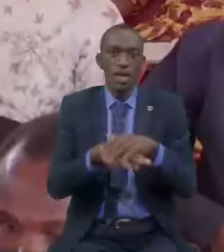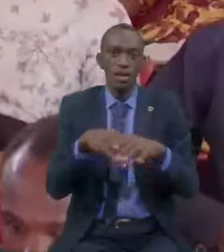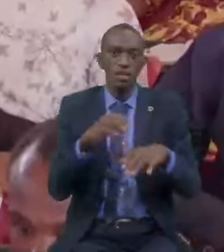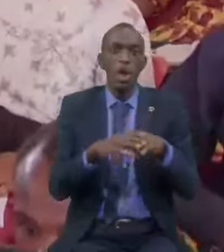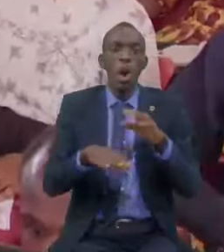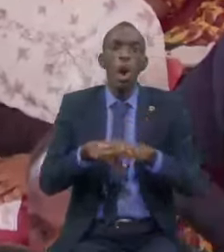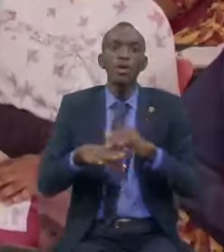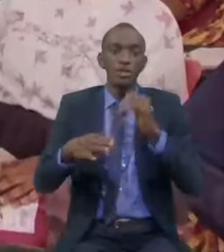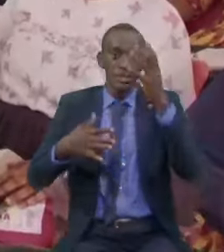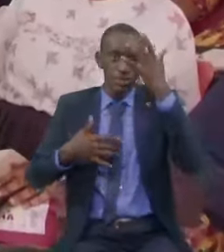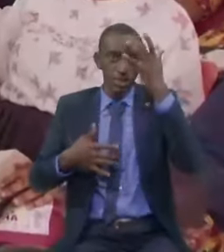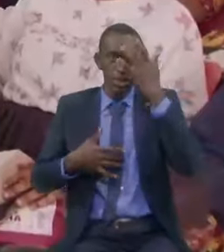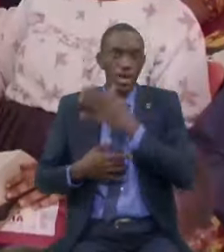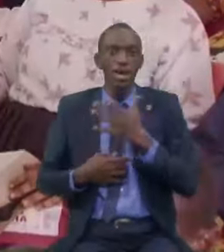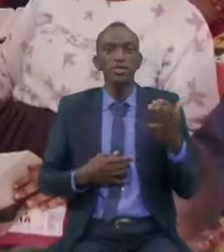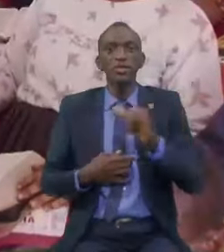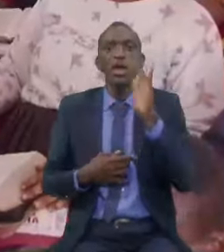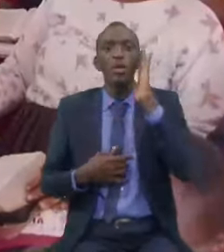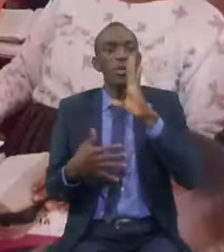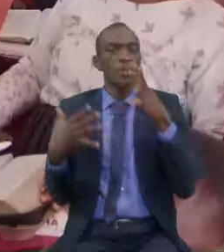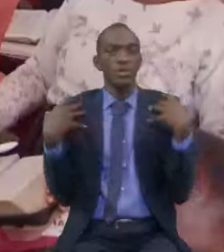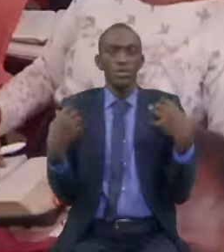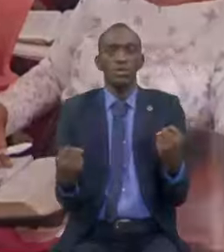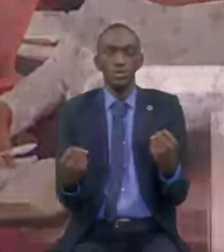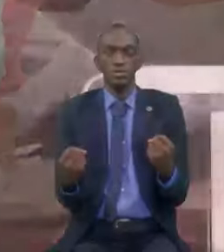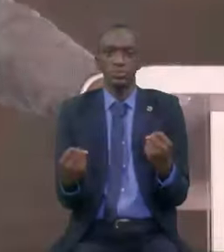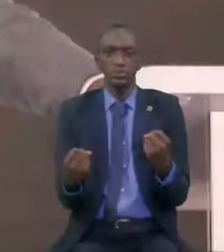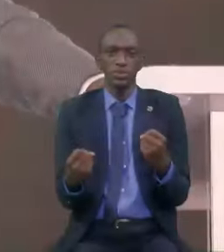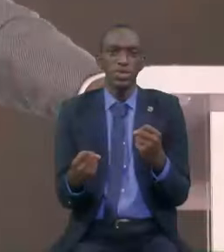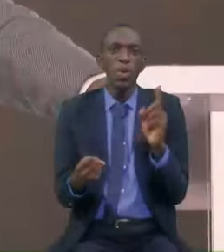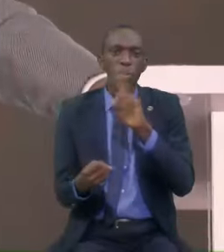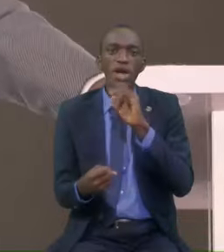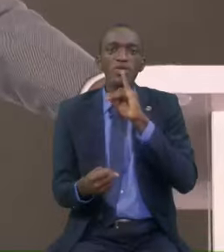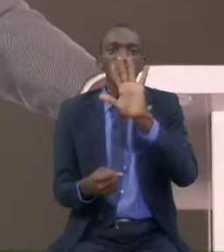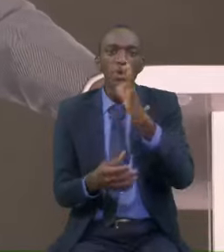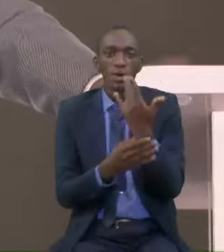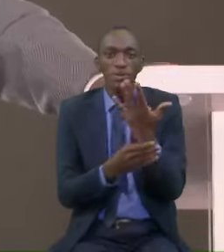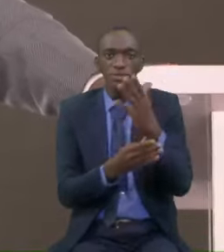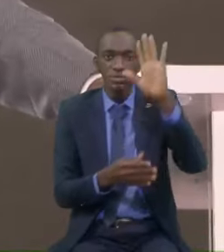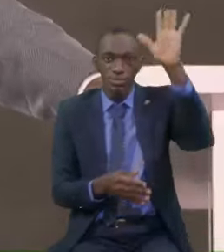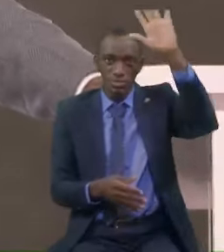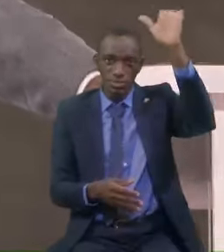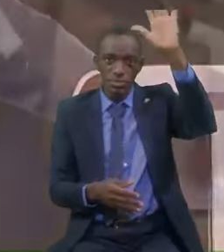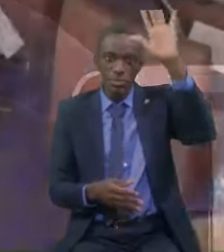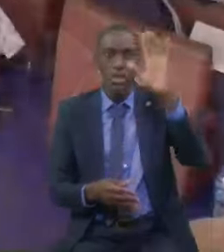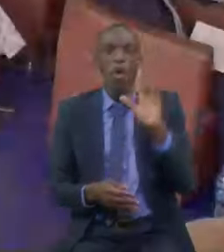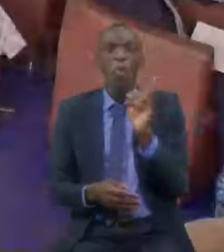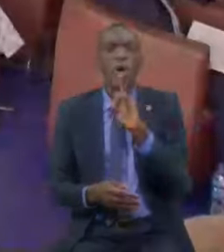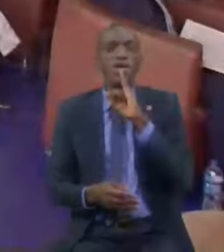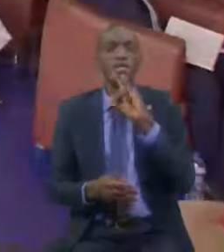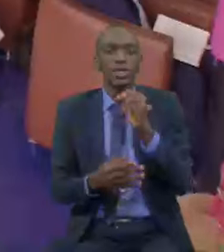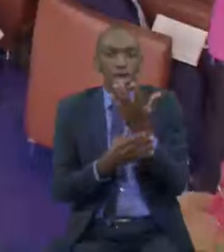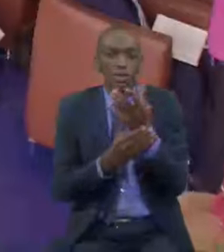will recover. Where is the hand you are going to lay on the sick? I said, where is the hand you are going to lay